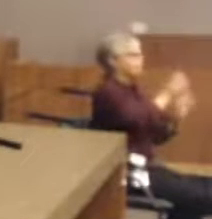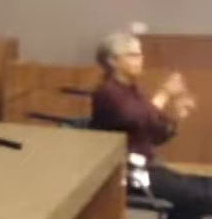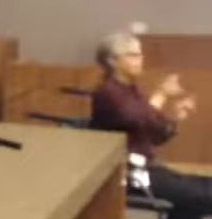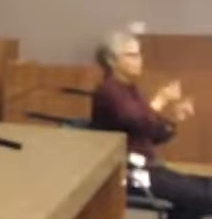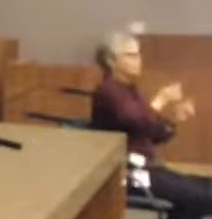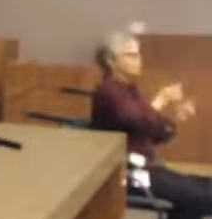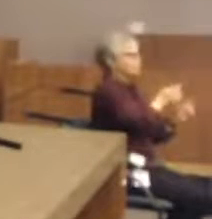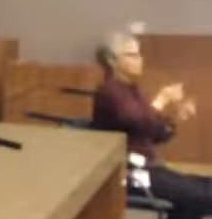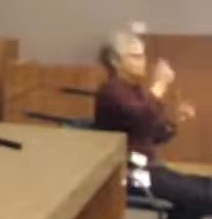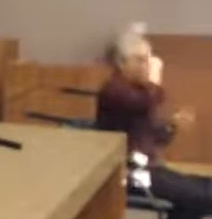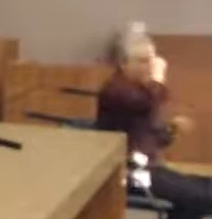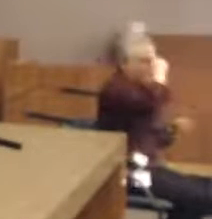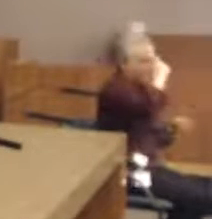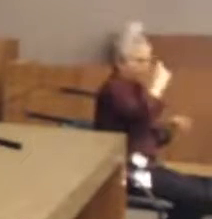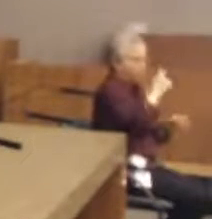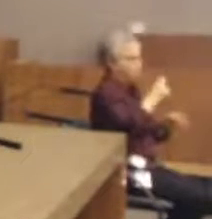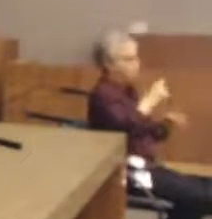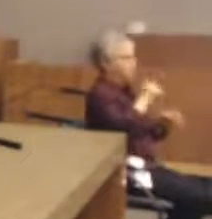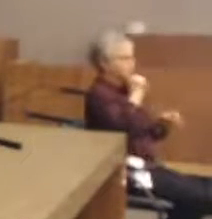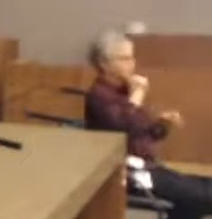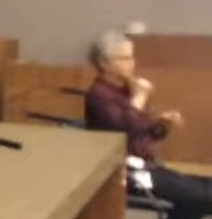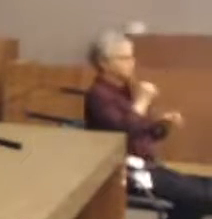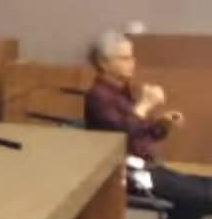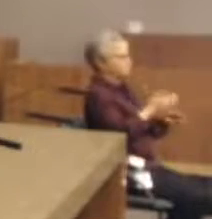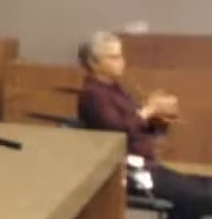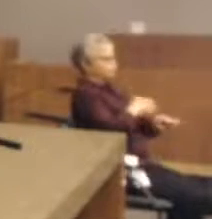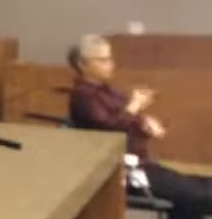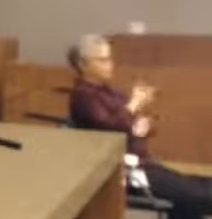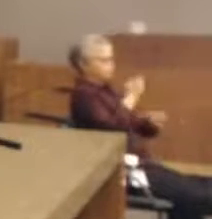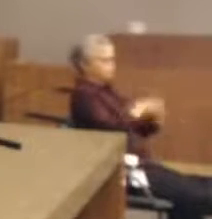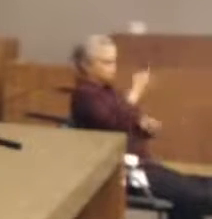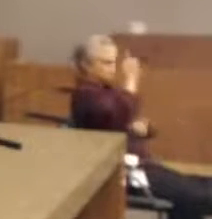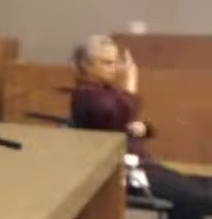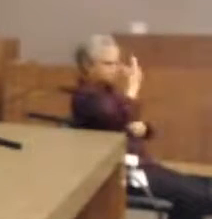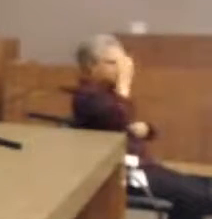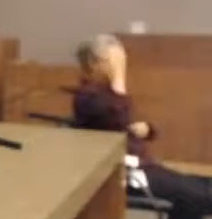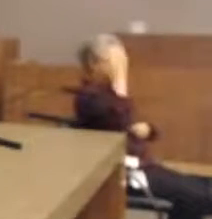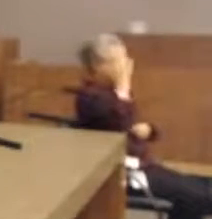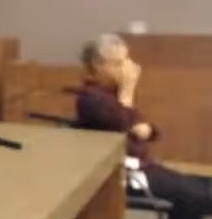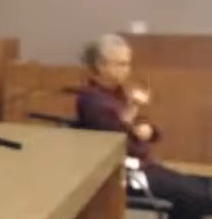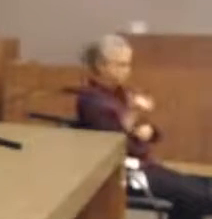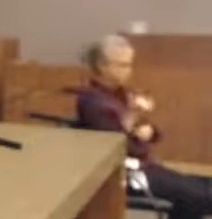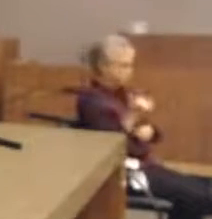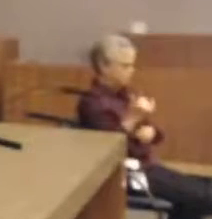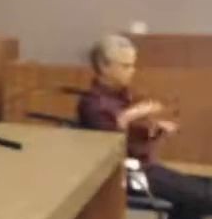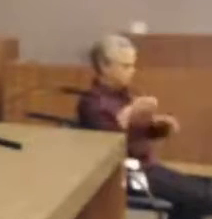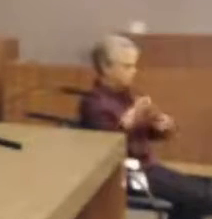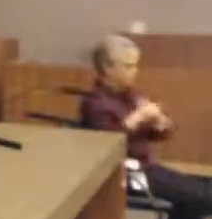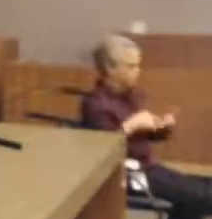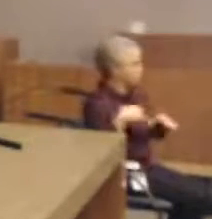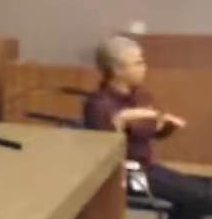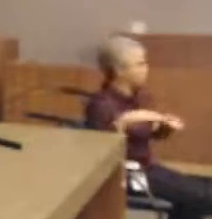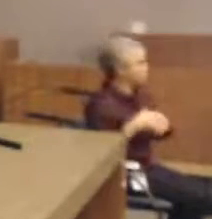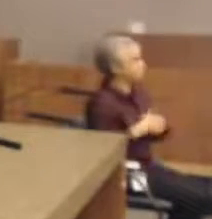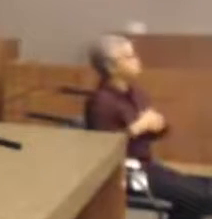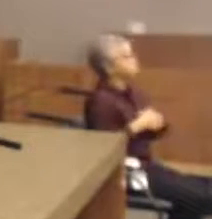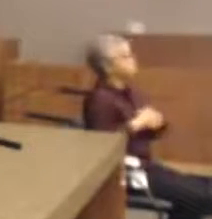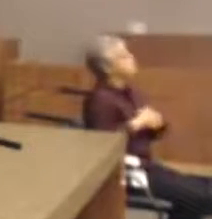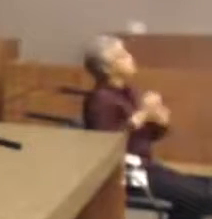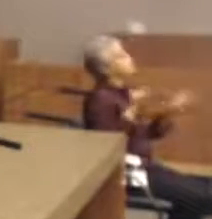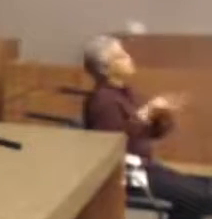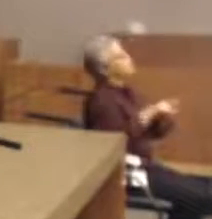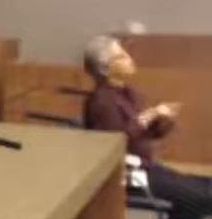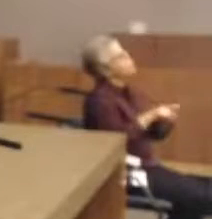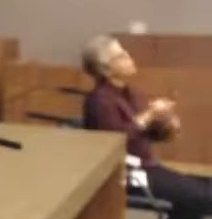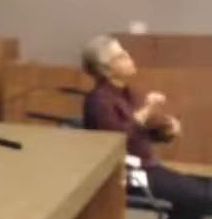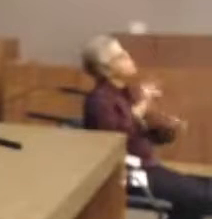it's hard for us to understand what happened in that situation. The other thing is that we all have different capacities. We all have different reactions. Remember, you can